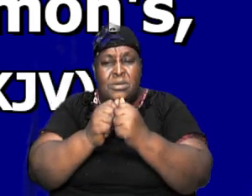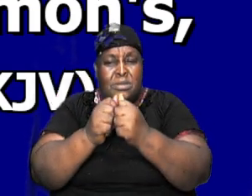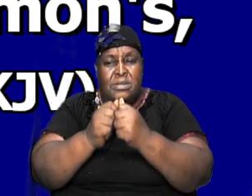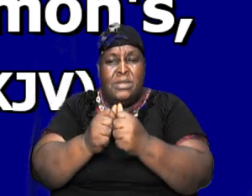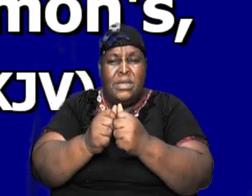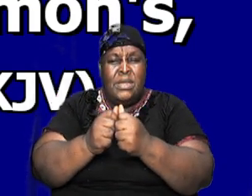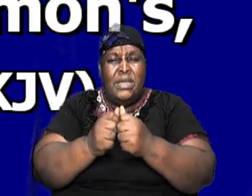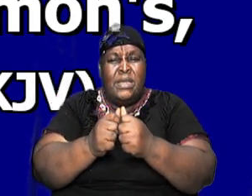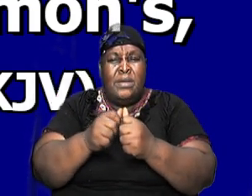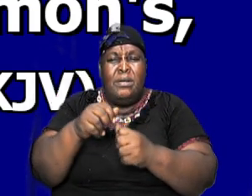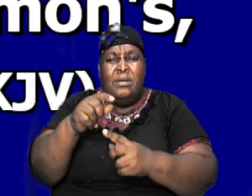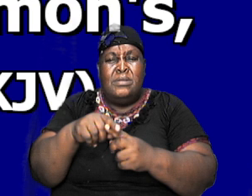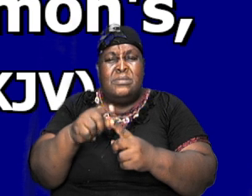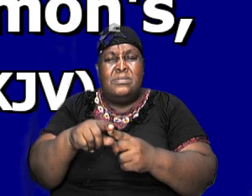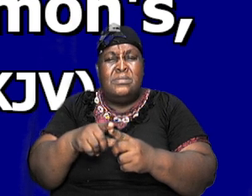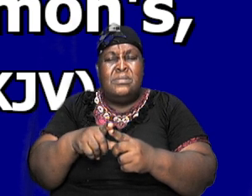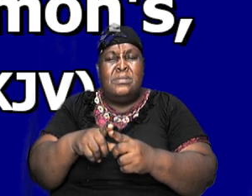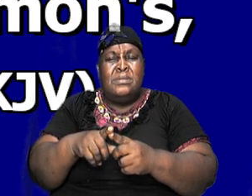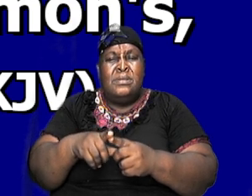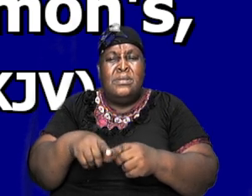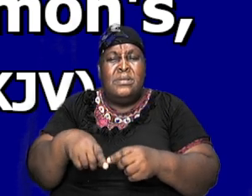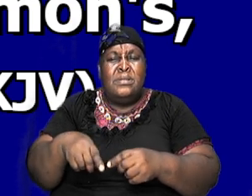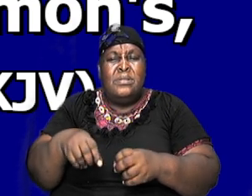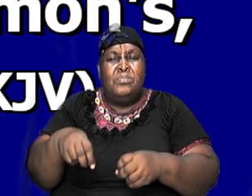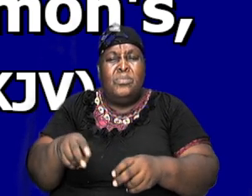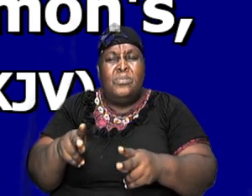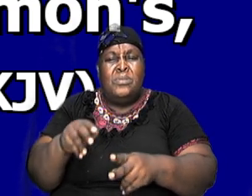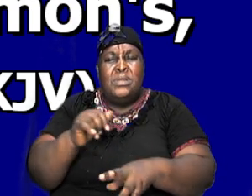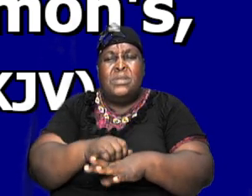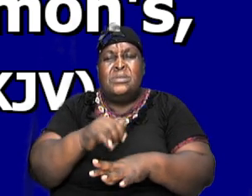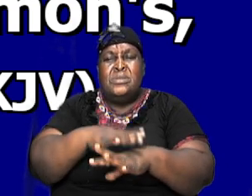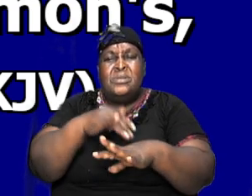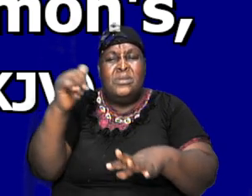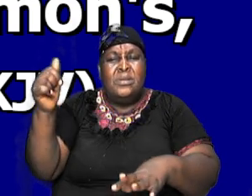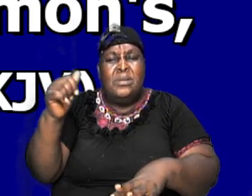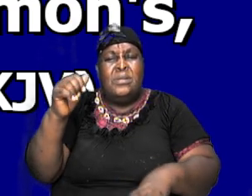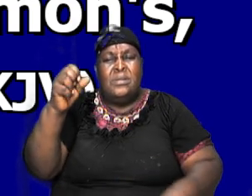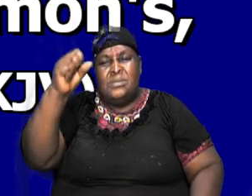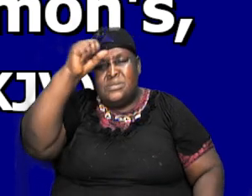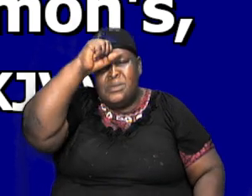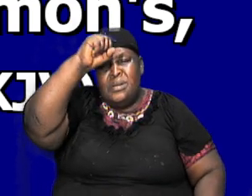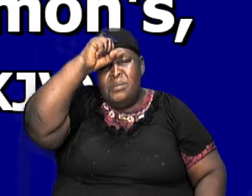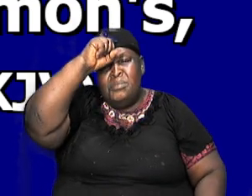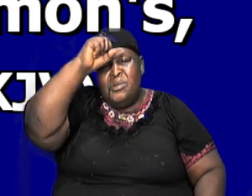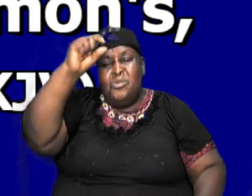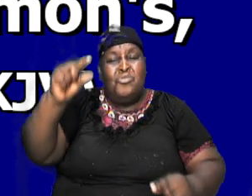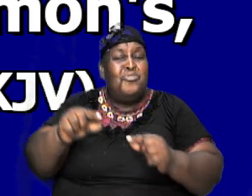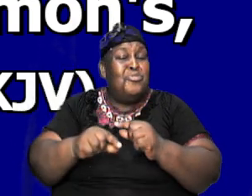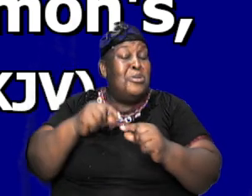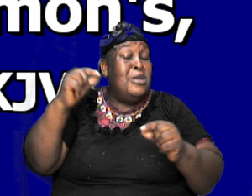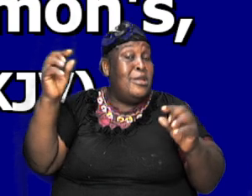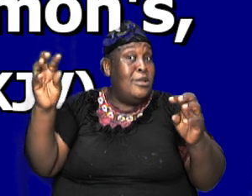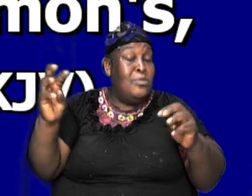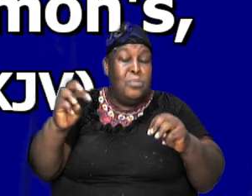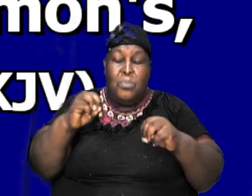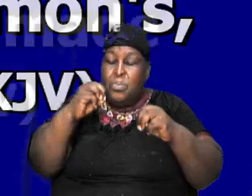them in the porch that is called Solomon, greatly wondering. So the people was amazed.